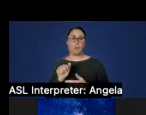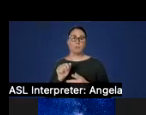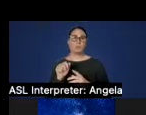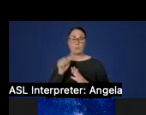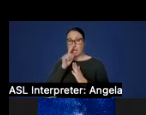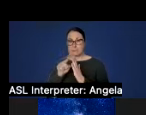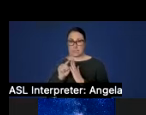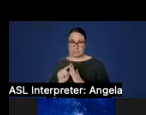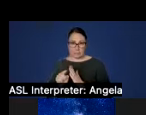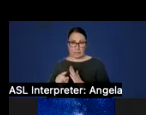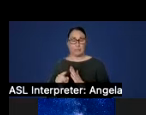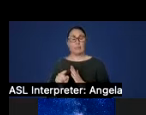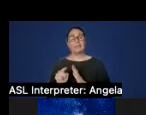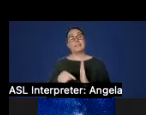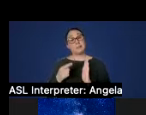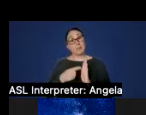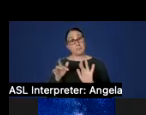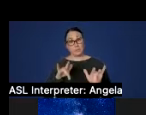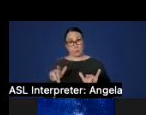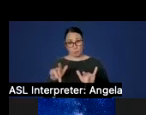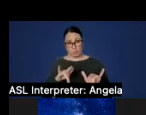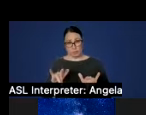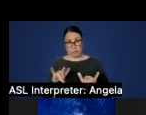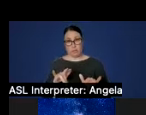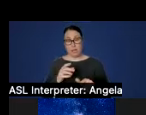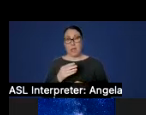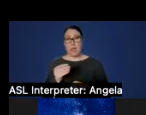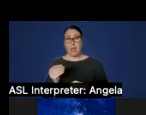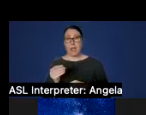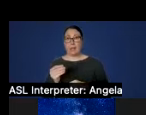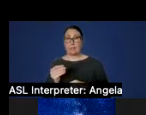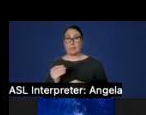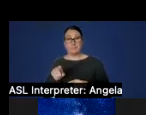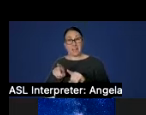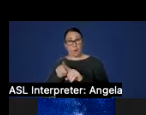Sometimes they're recorded, and they also